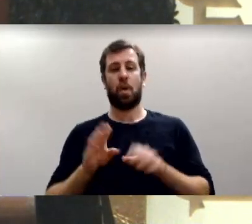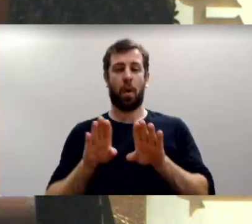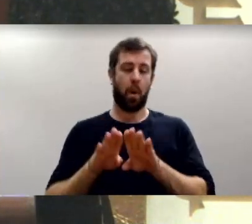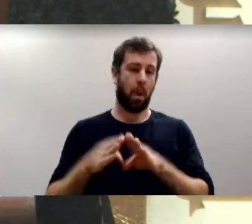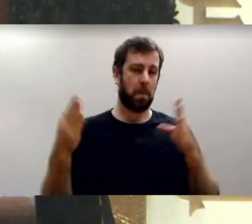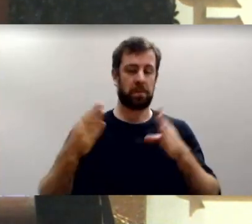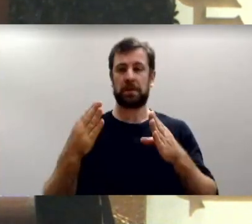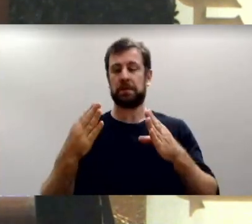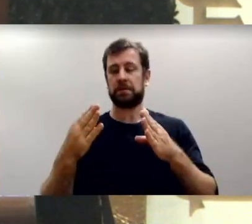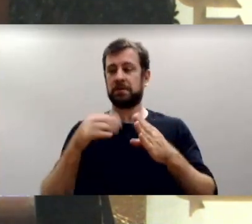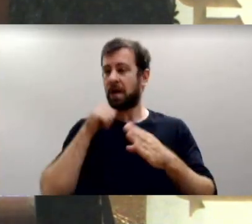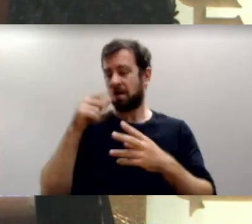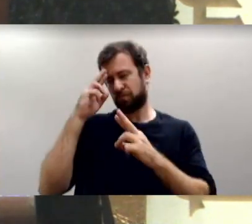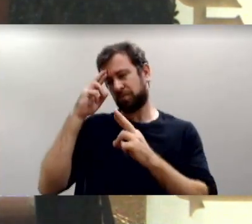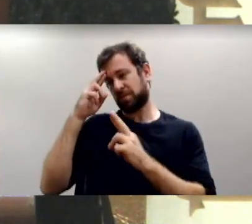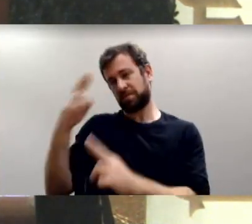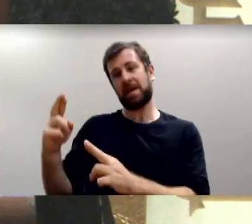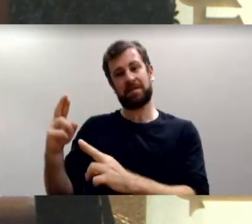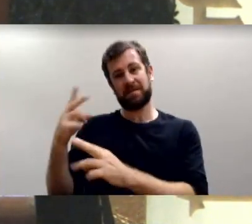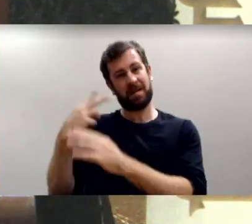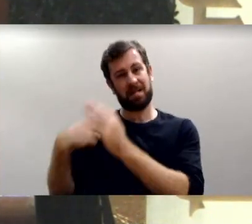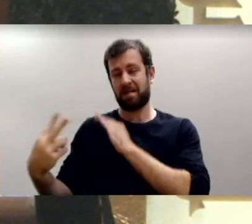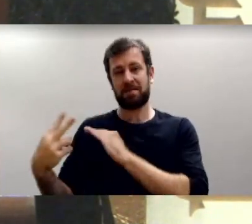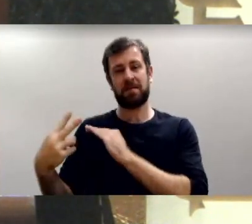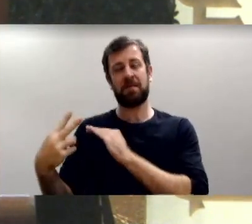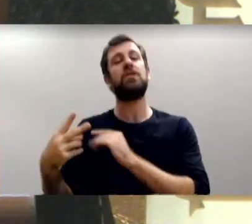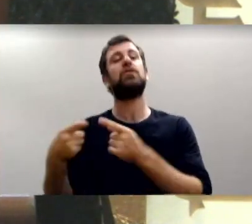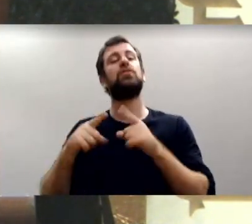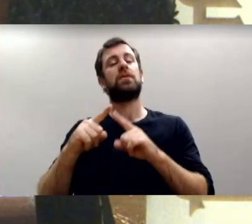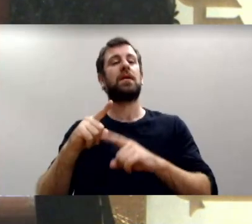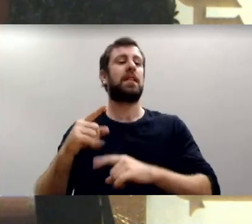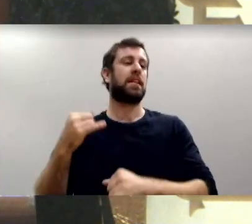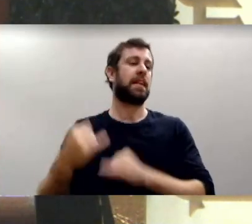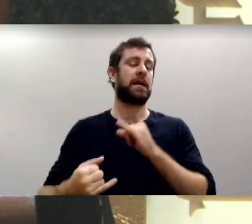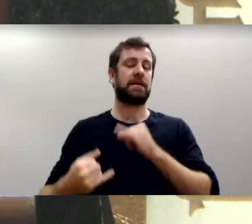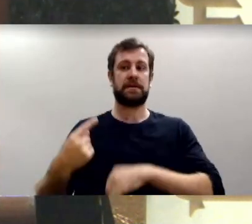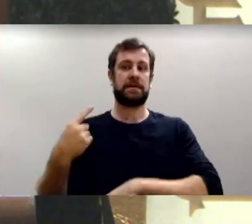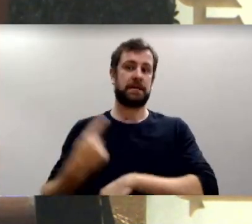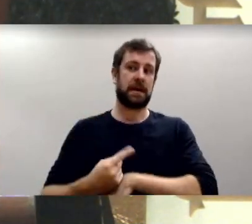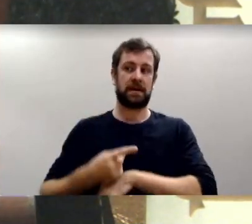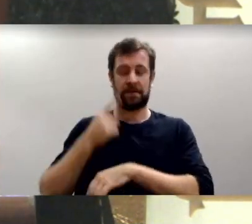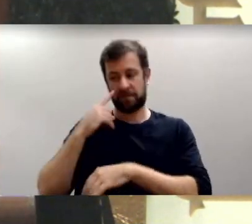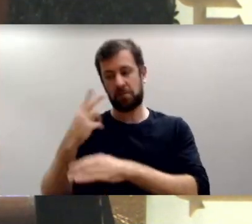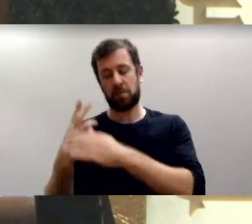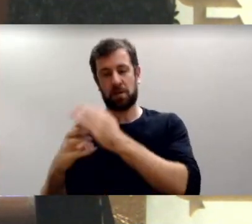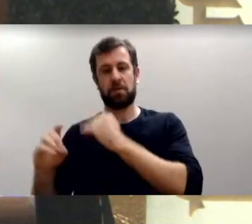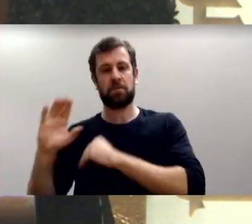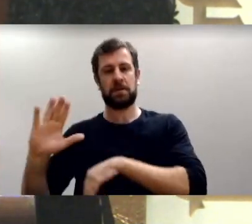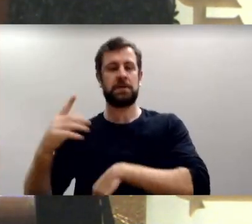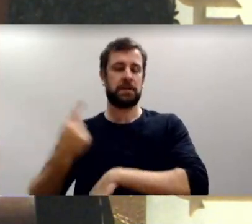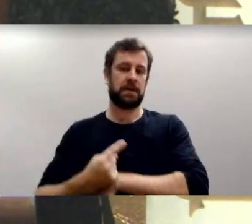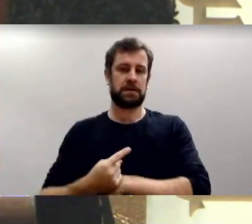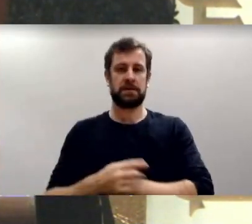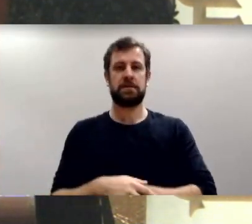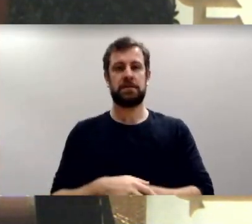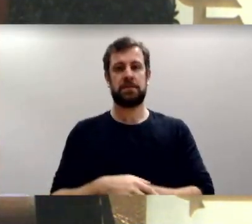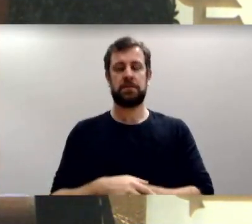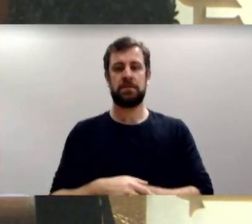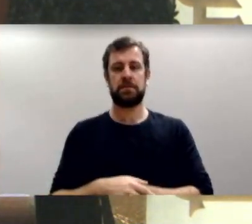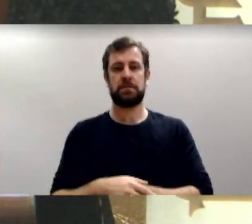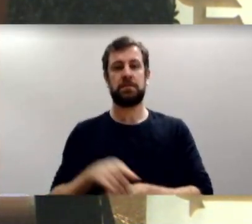disrespect of Rasulullah on this matter was during the last days of Rasulullah, when he was asking